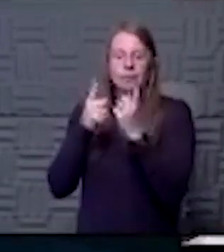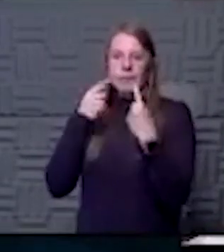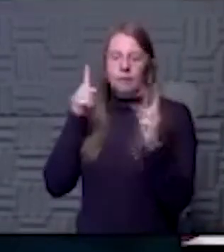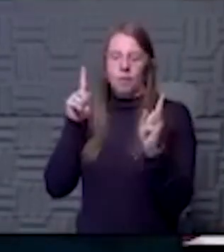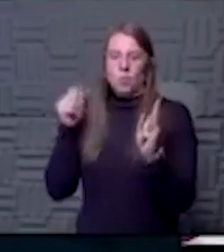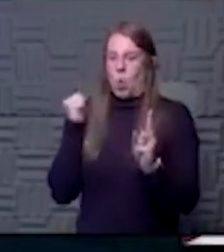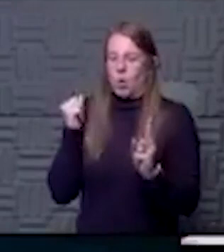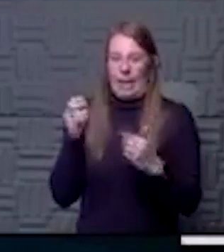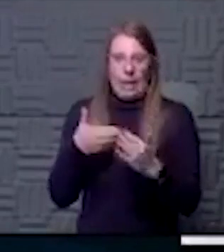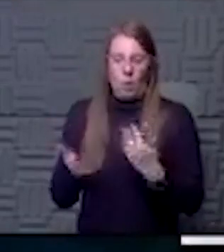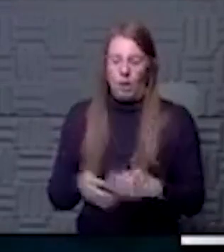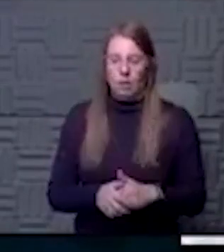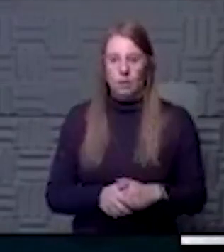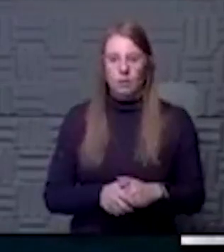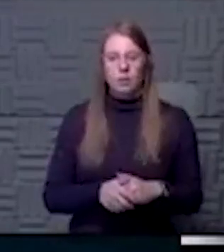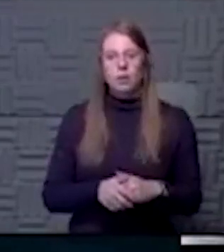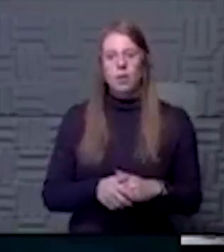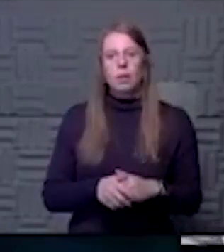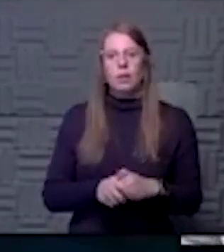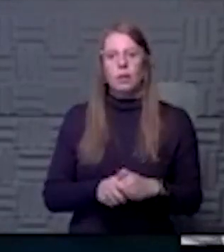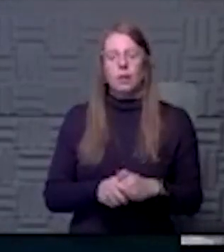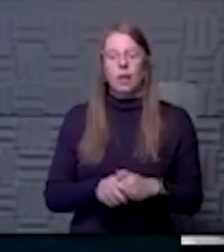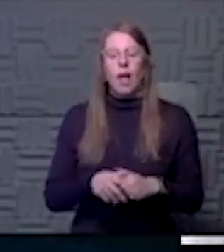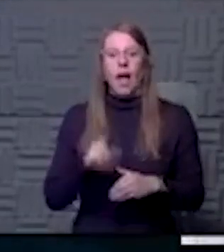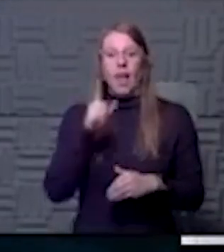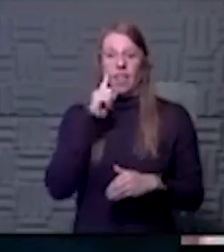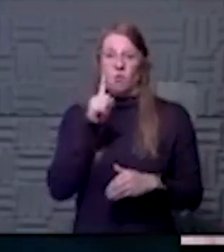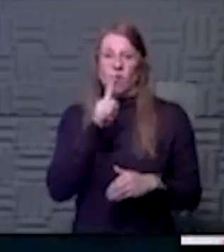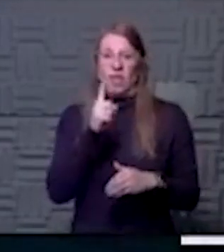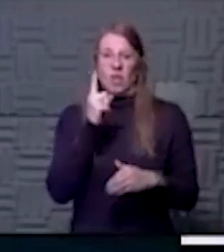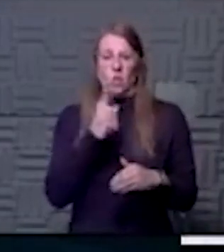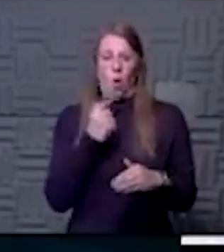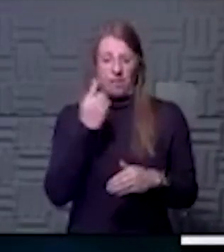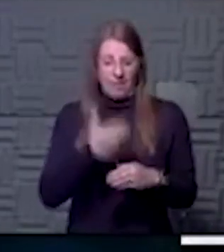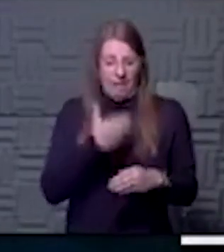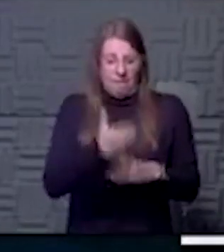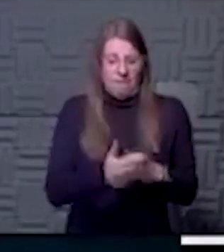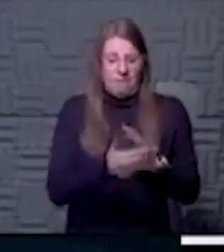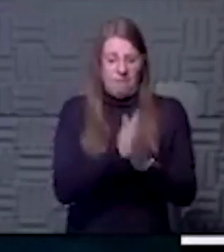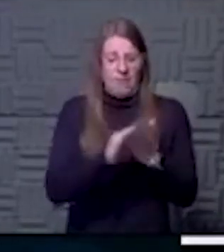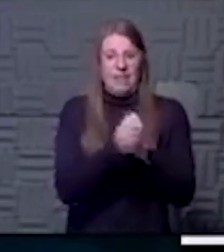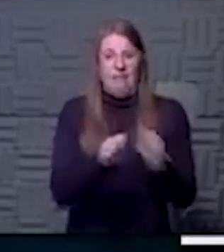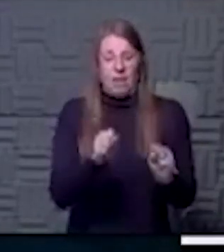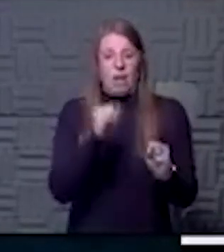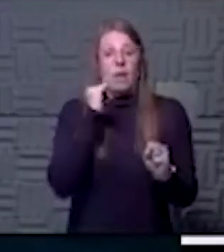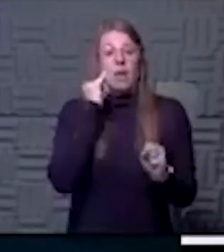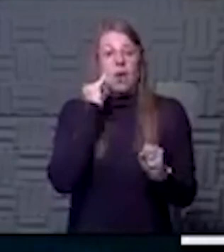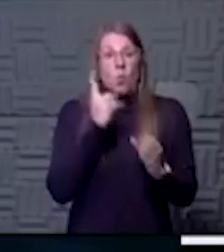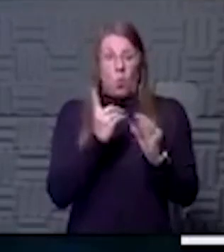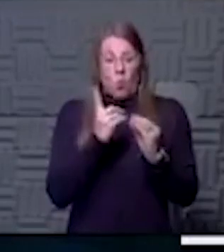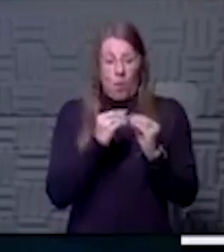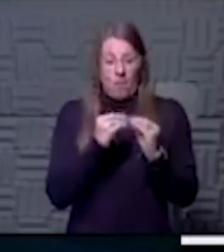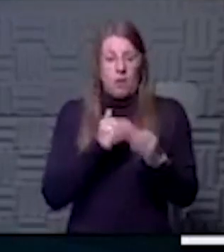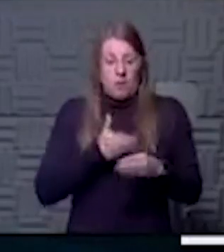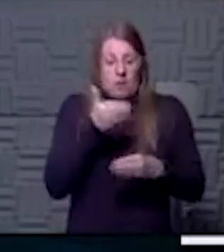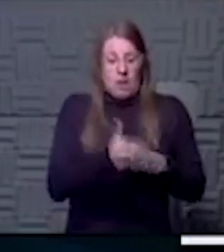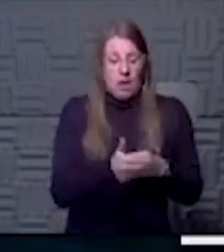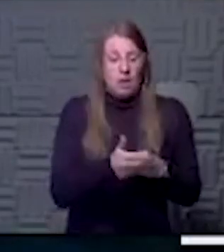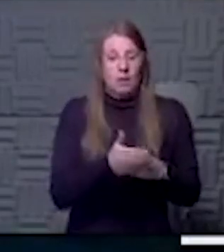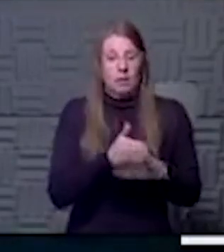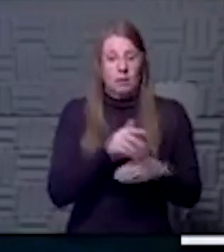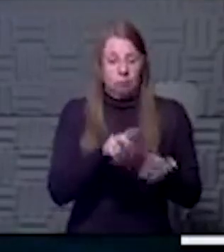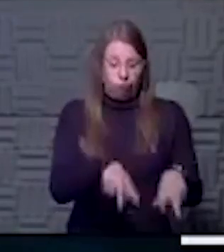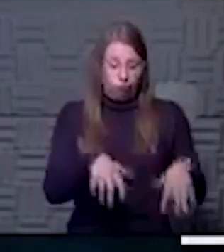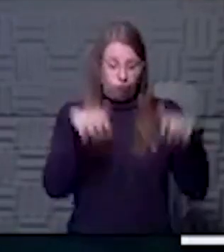we do it, it just takes you one step closer to being safe. And honestly, we can do that one step closer to being back in at Royal